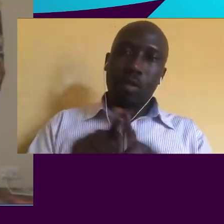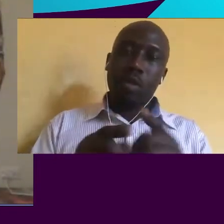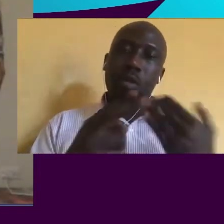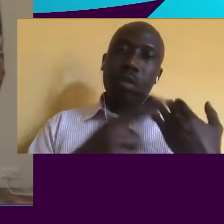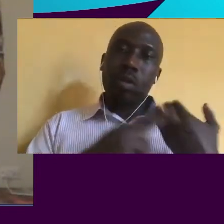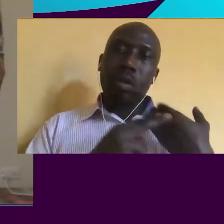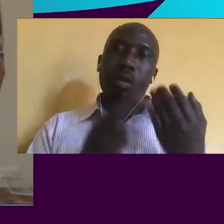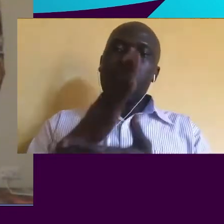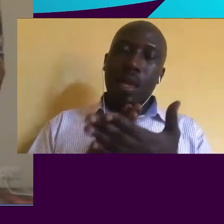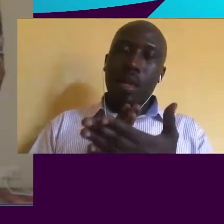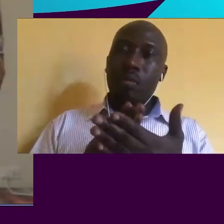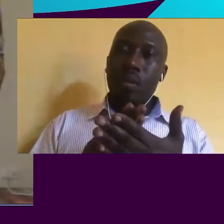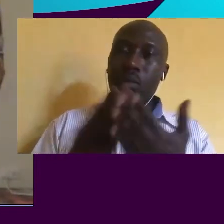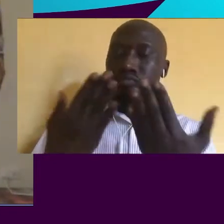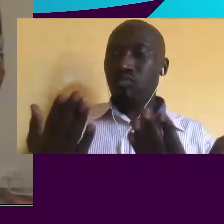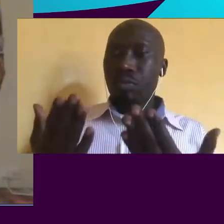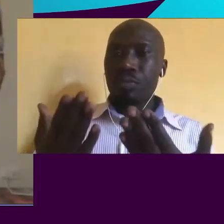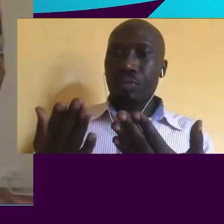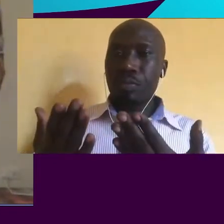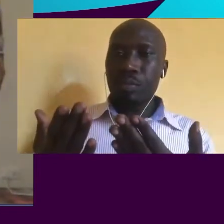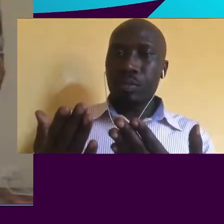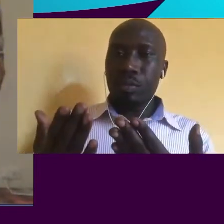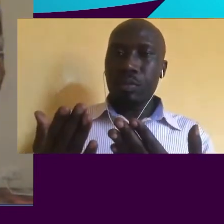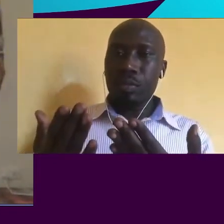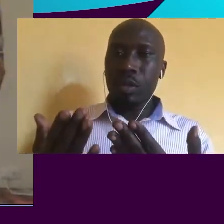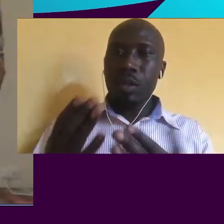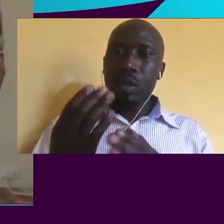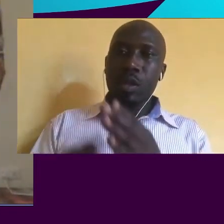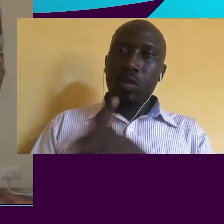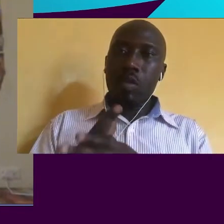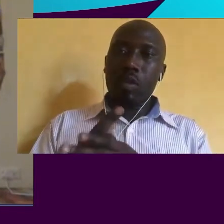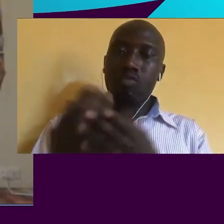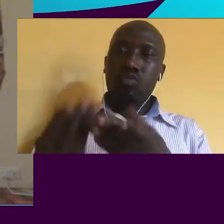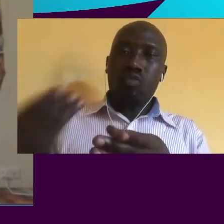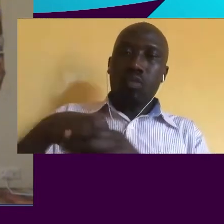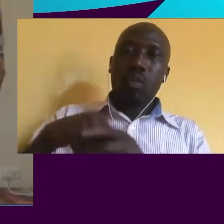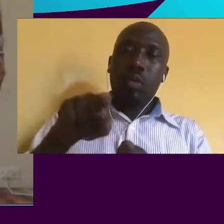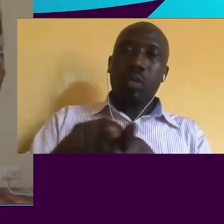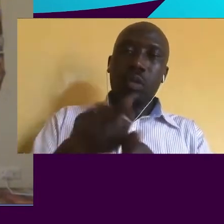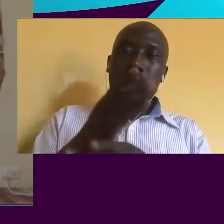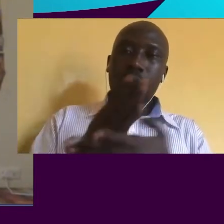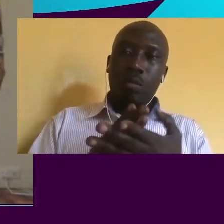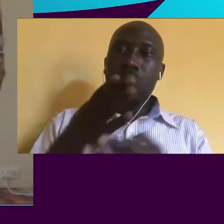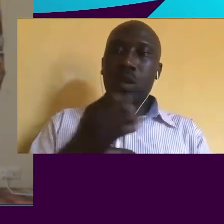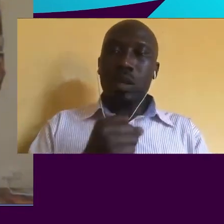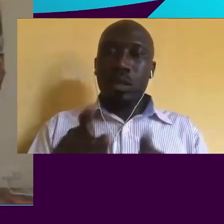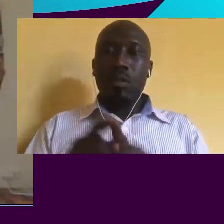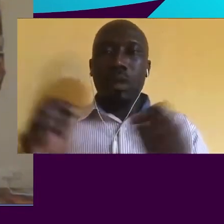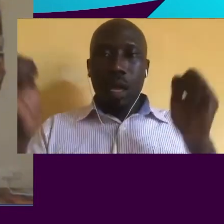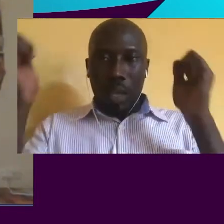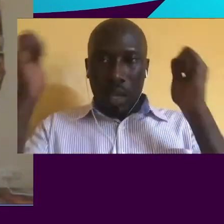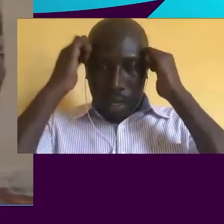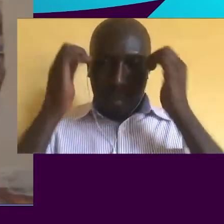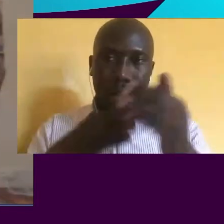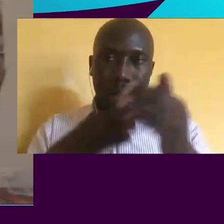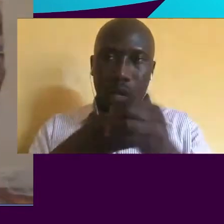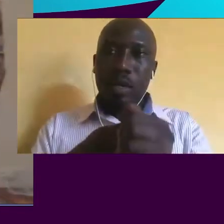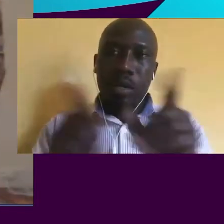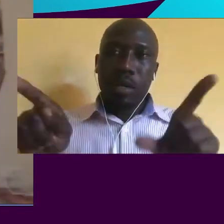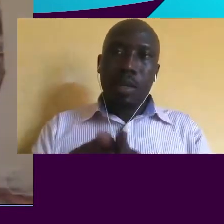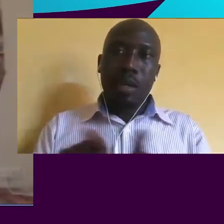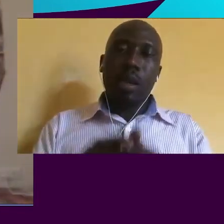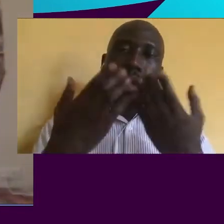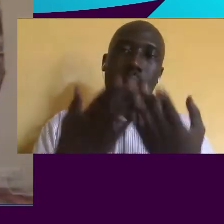going to be a chance to bring in some of these organization leaders, academy leaders, and have